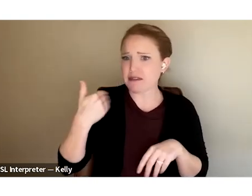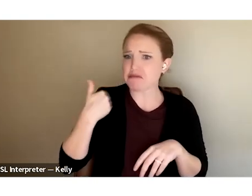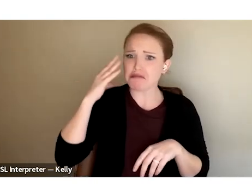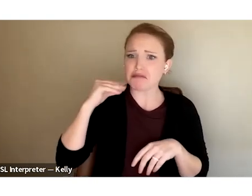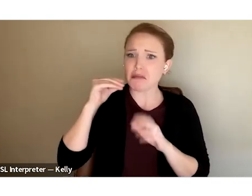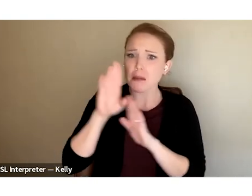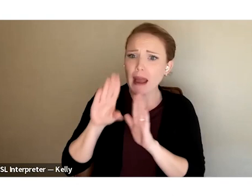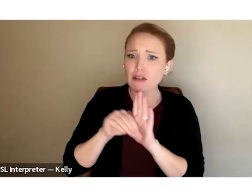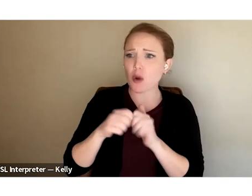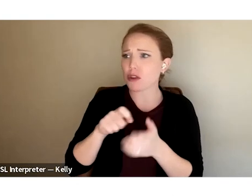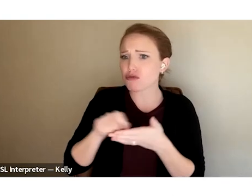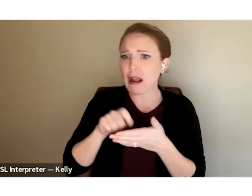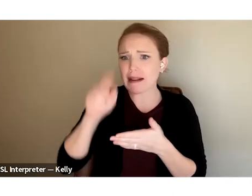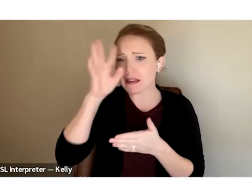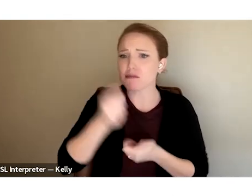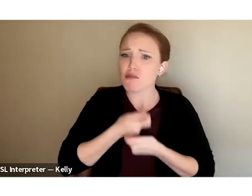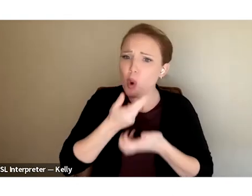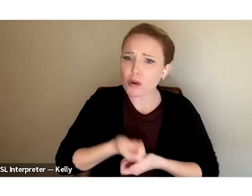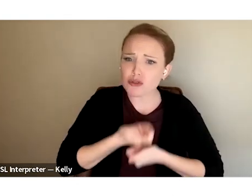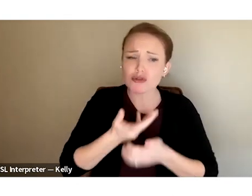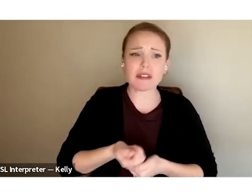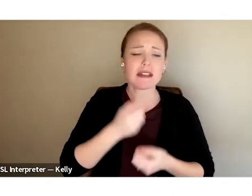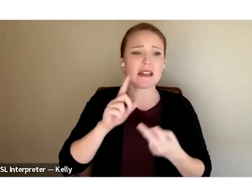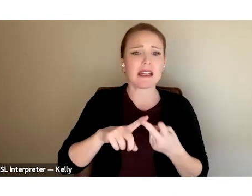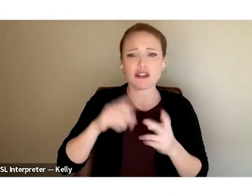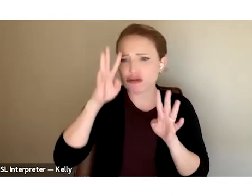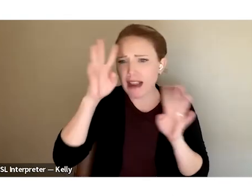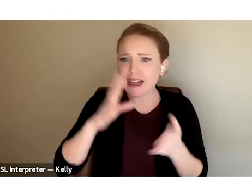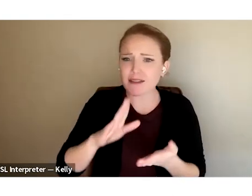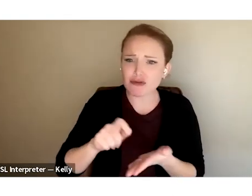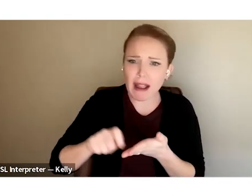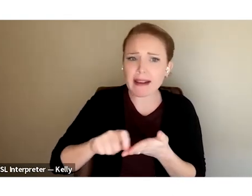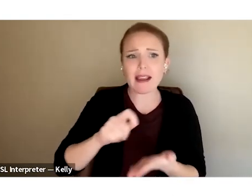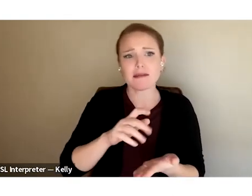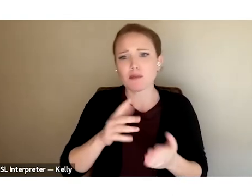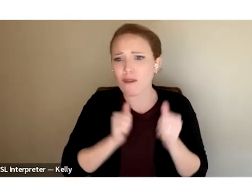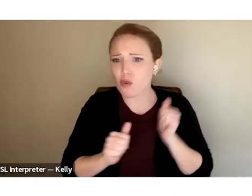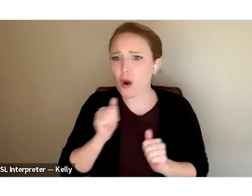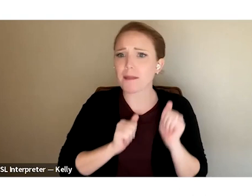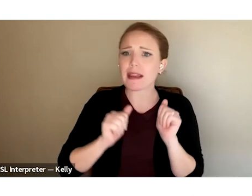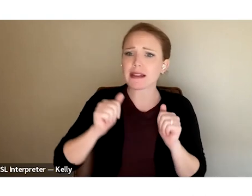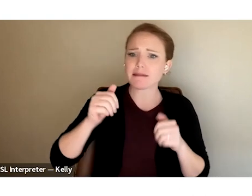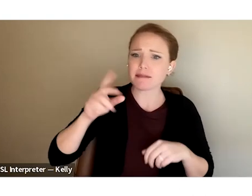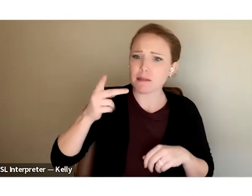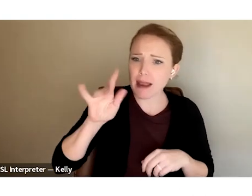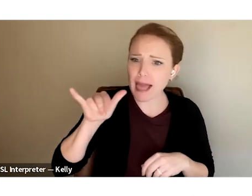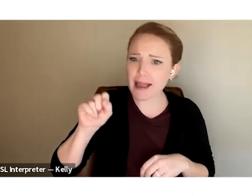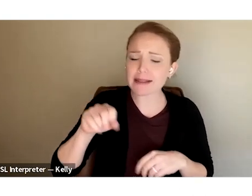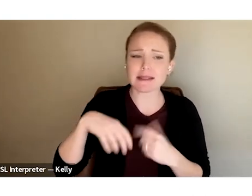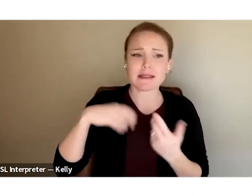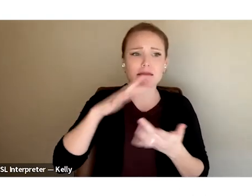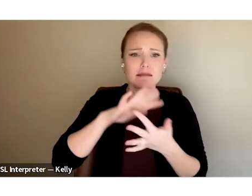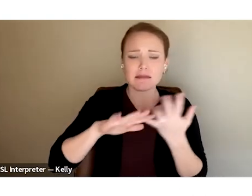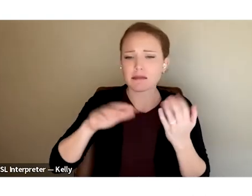writing poetry, creative writing, performing, doing plays, writing some monologues and plays,